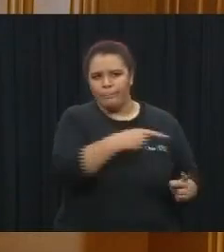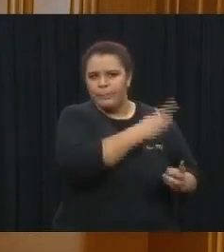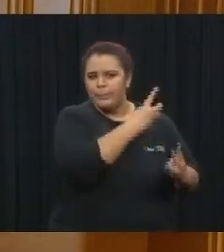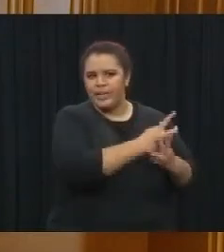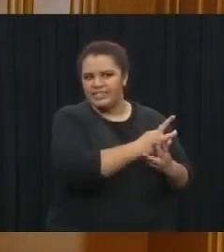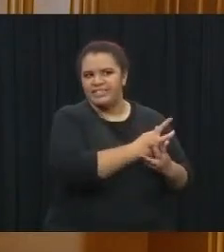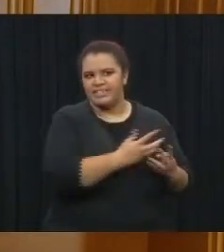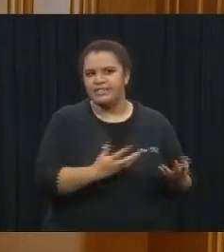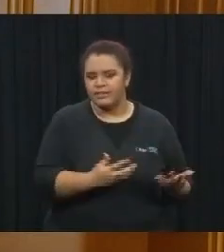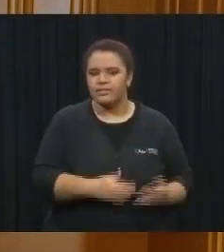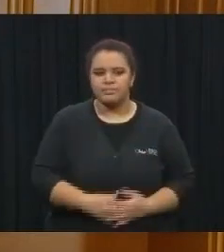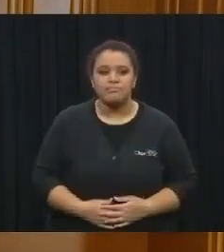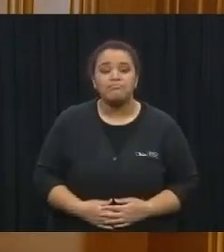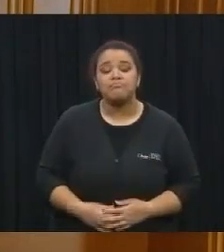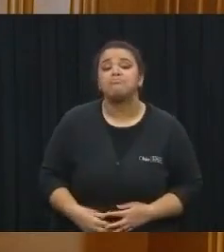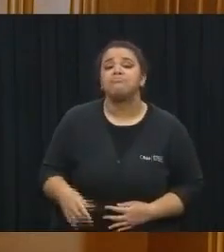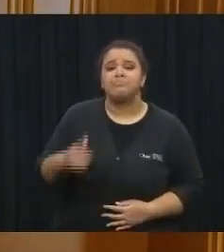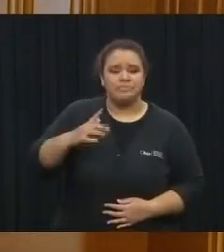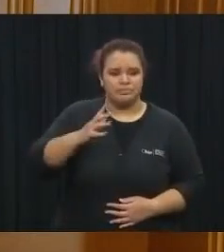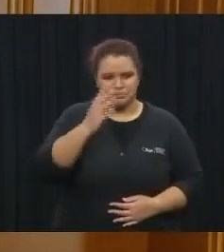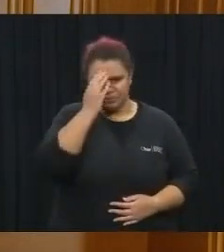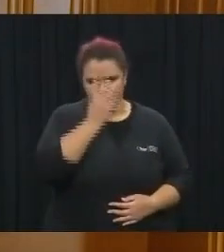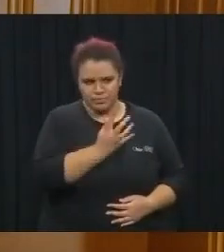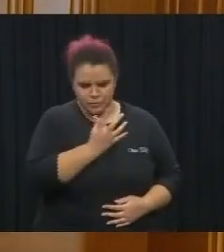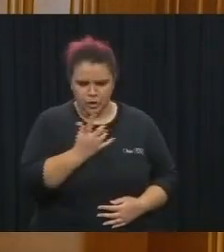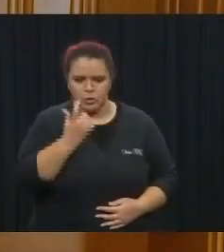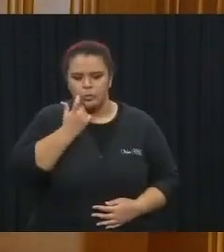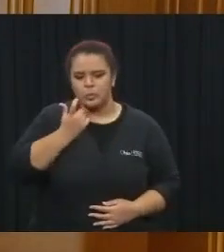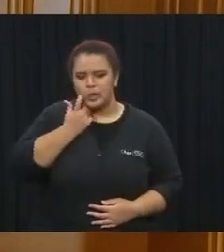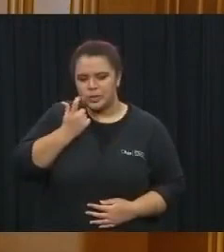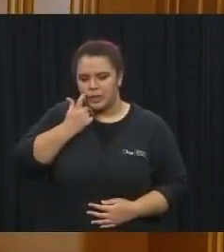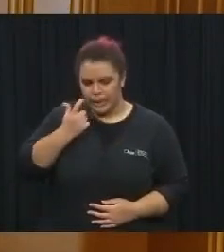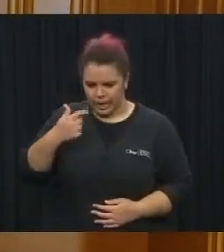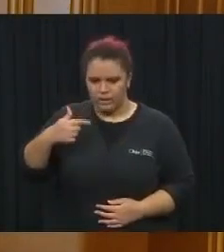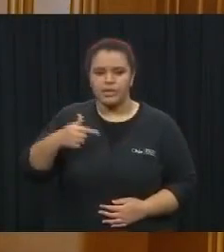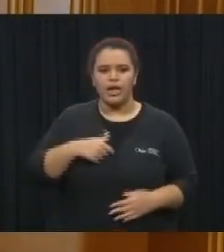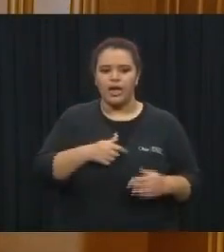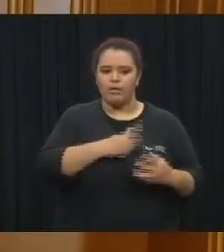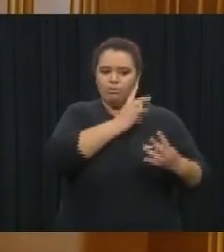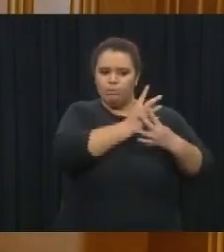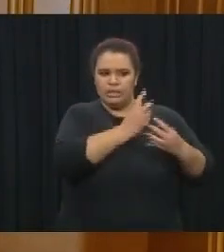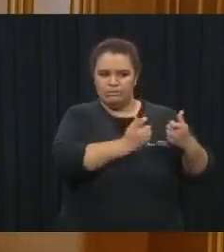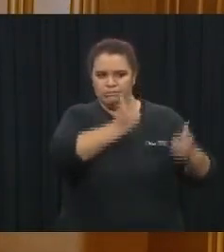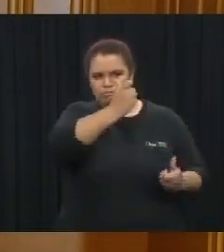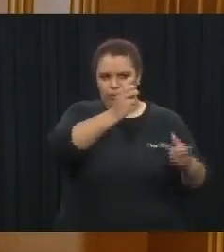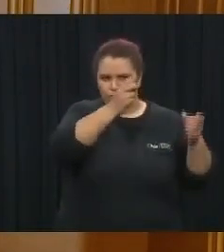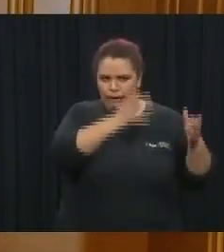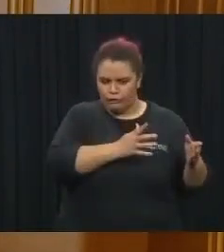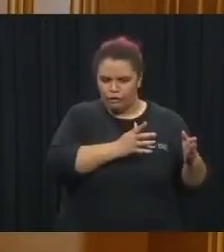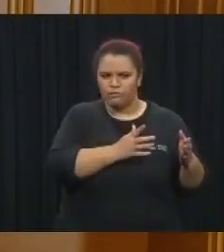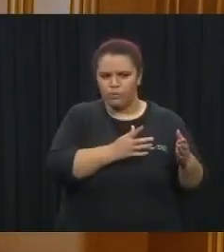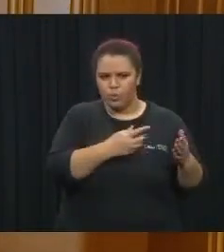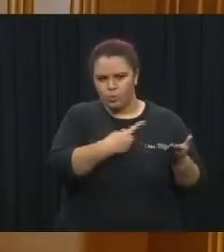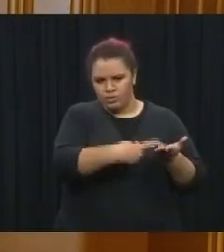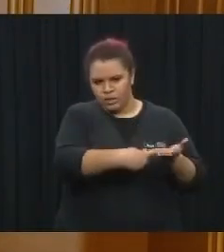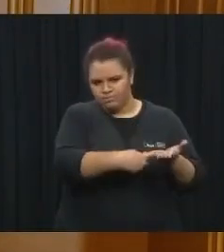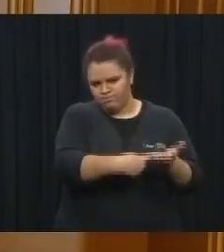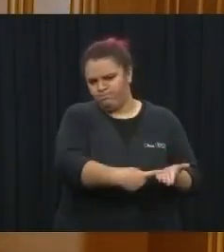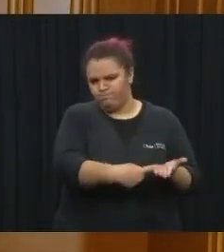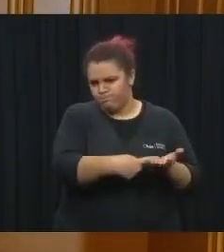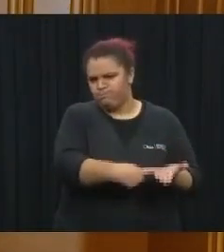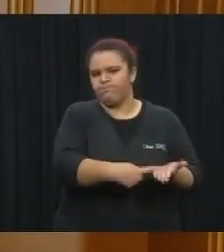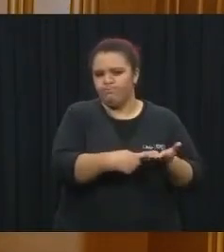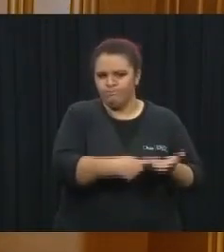had a conference with the director this morning about that specific issue. We reviewed what was going on in the